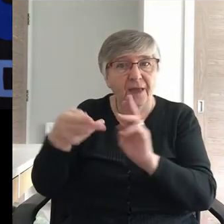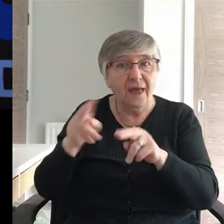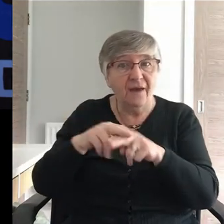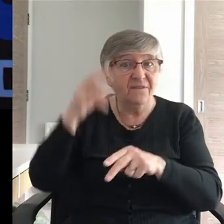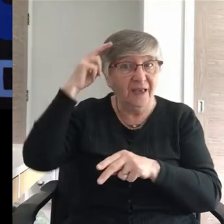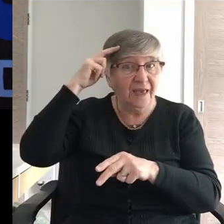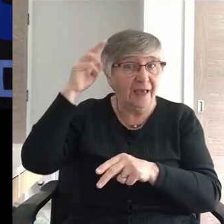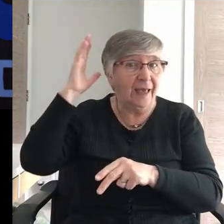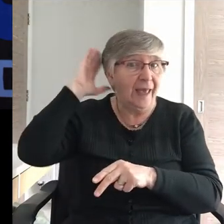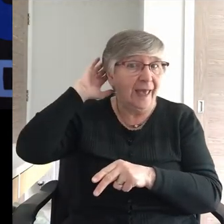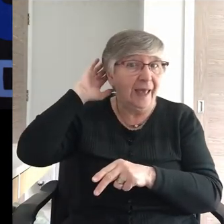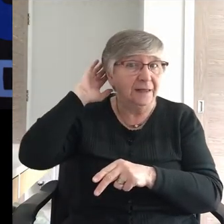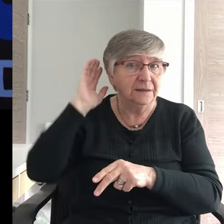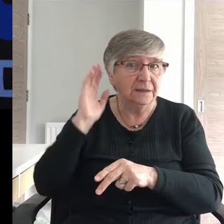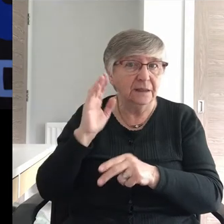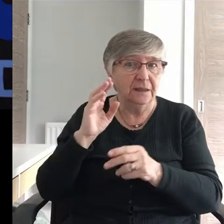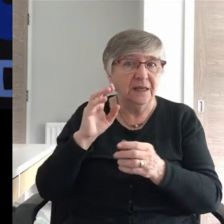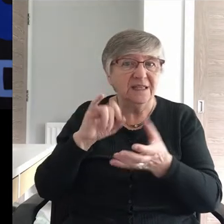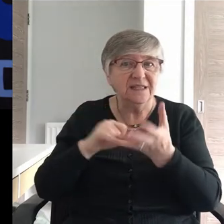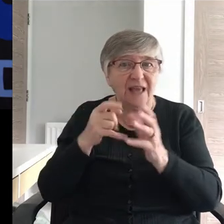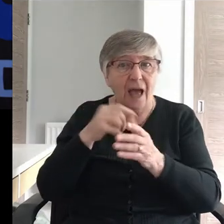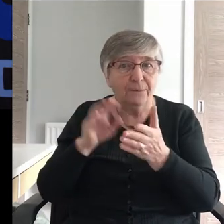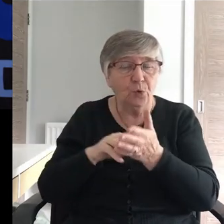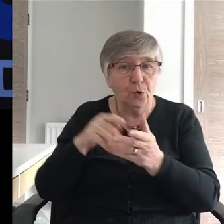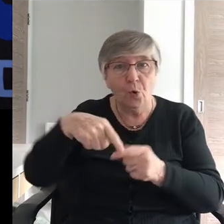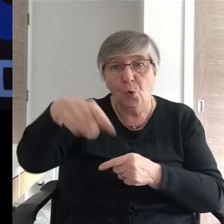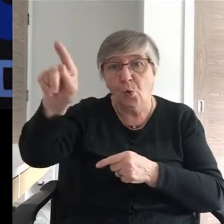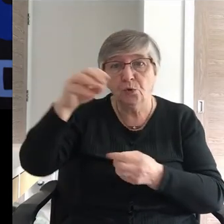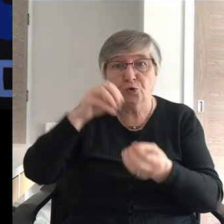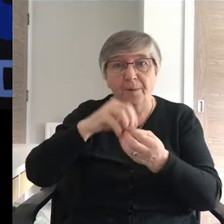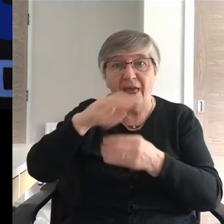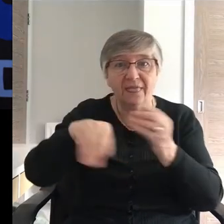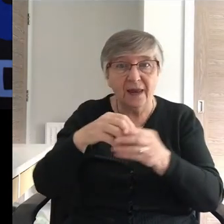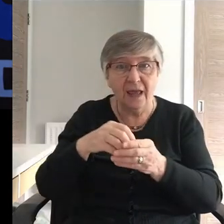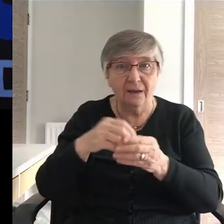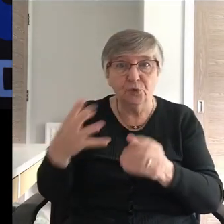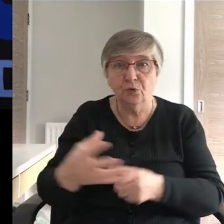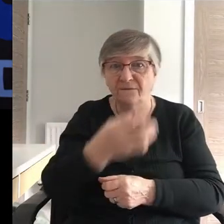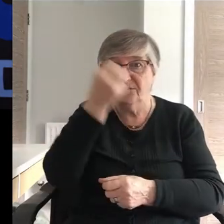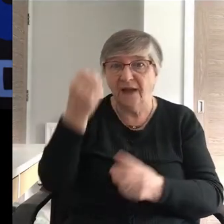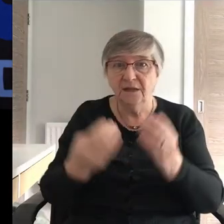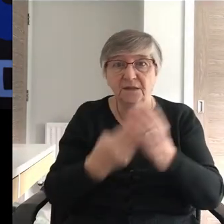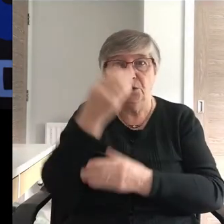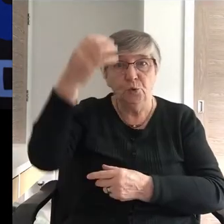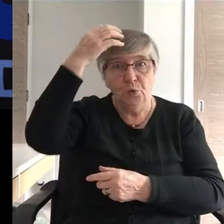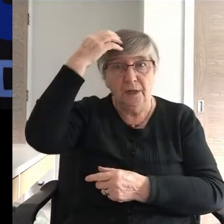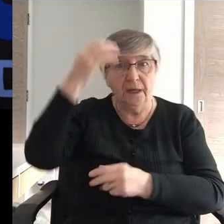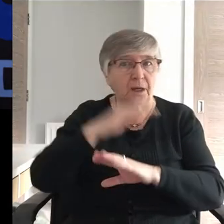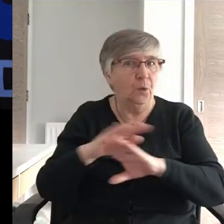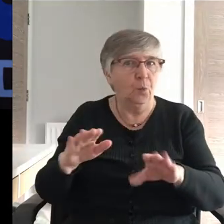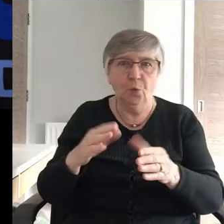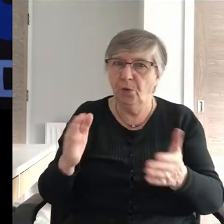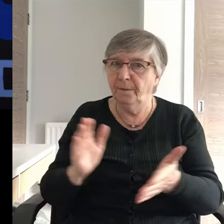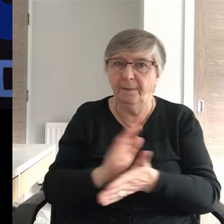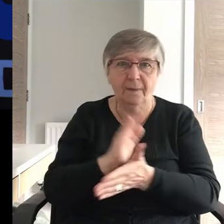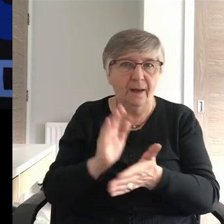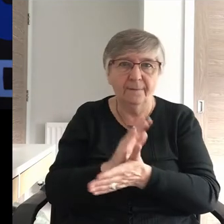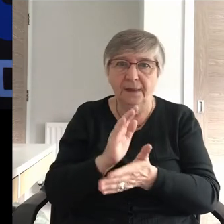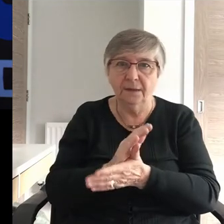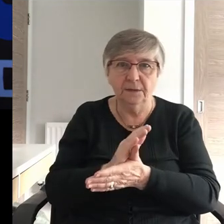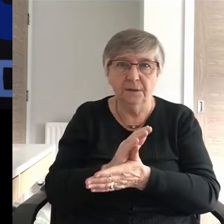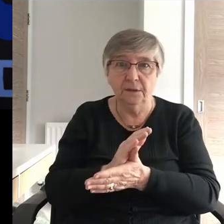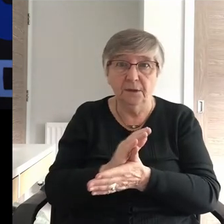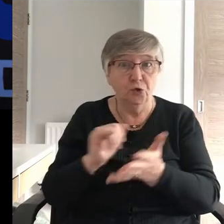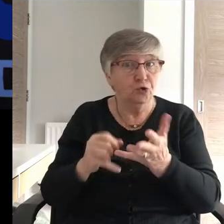king heard that Samuel was going to Bethlehem to anoint his successor, he wouldn't be very pleased about it. Murder was nothing new